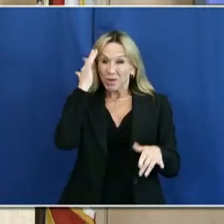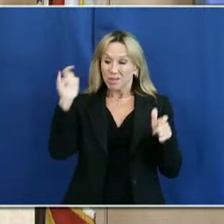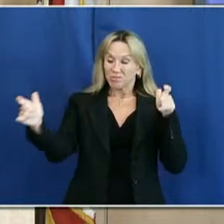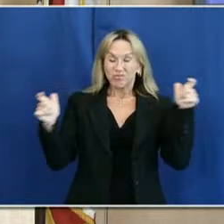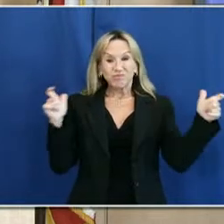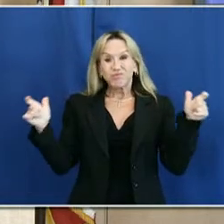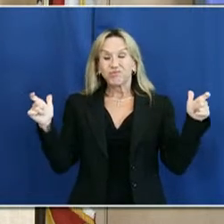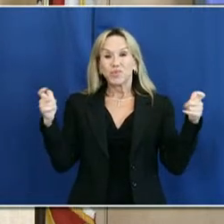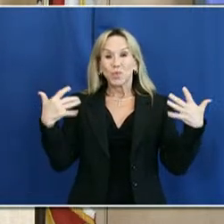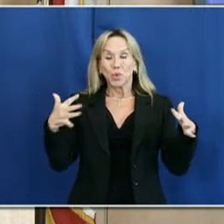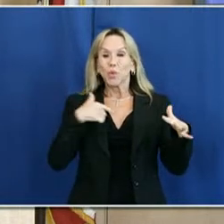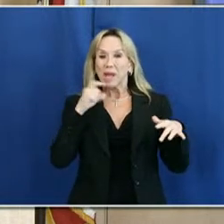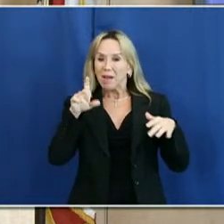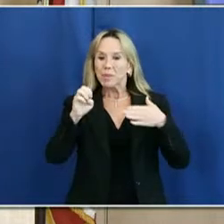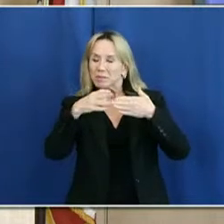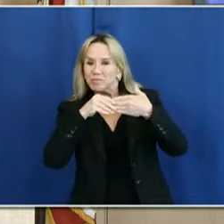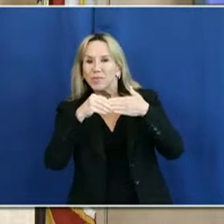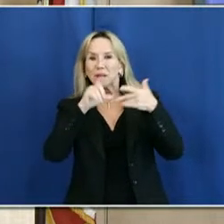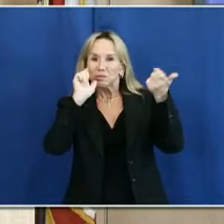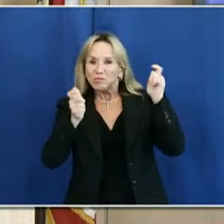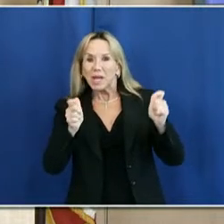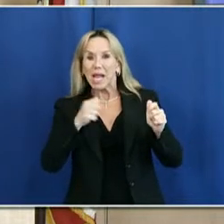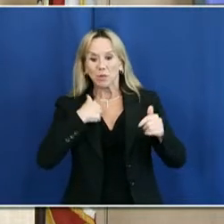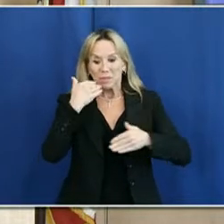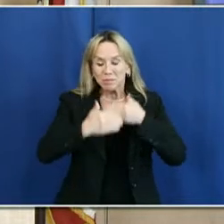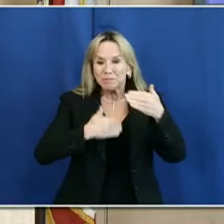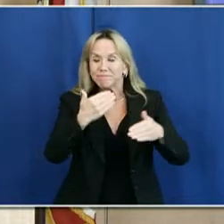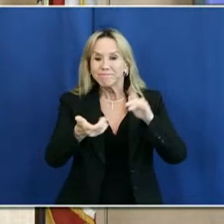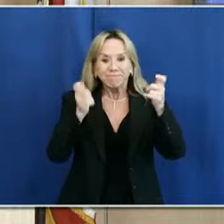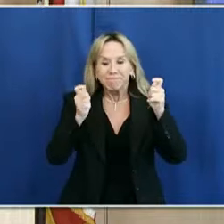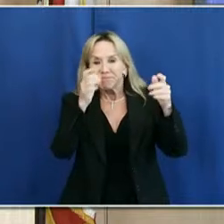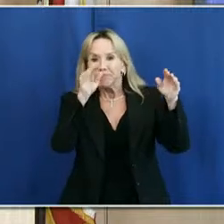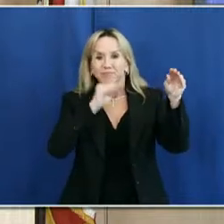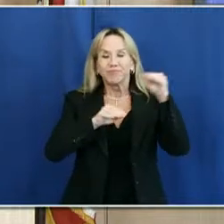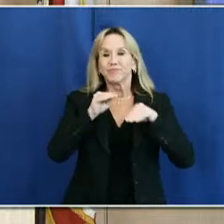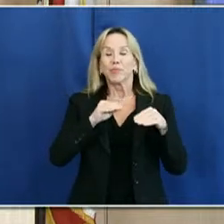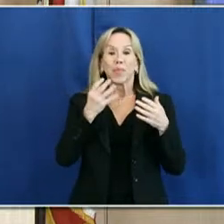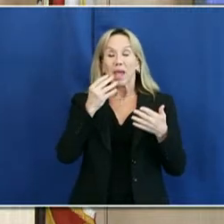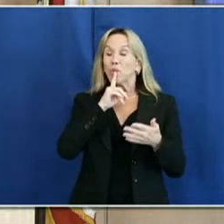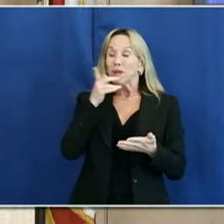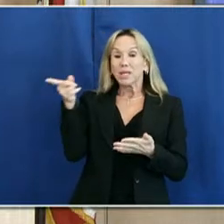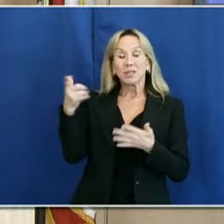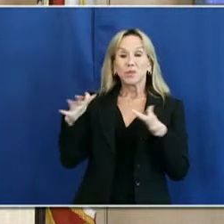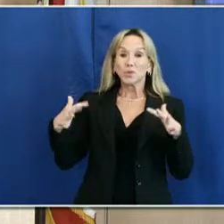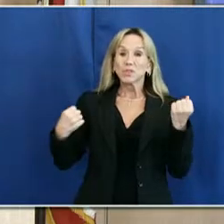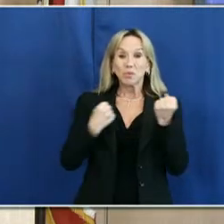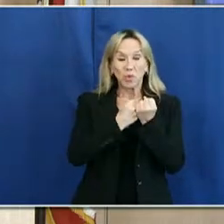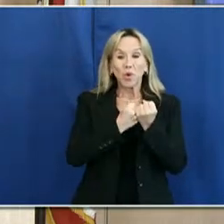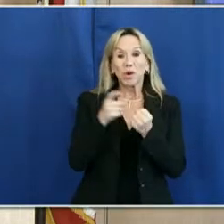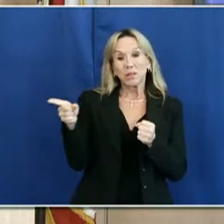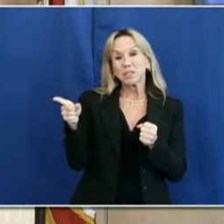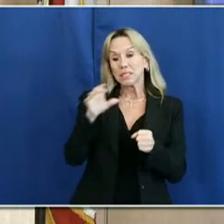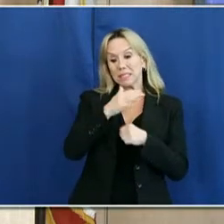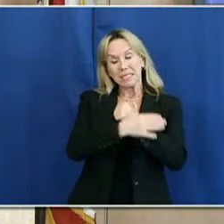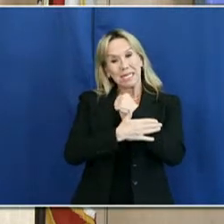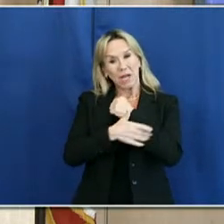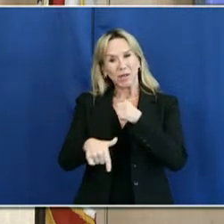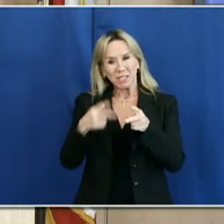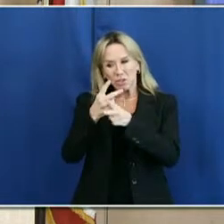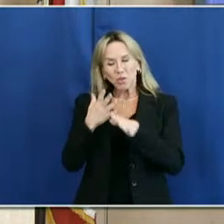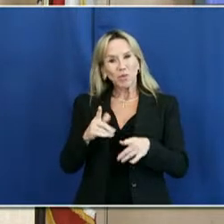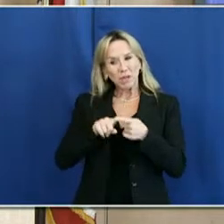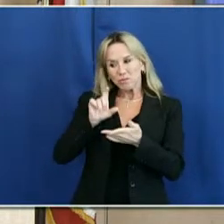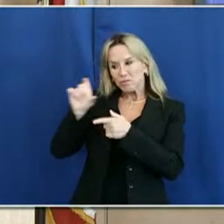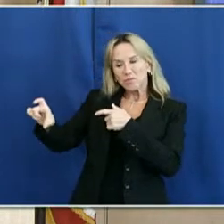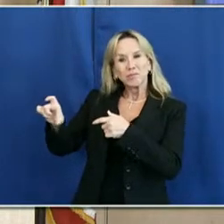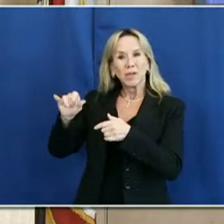and adapt as we go. And that has been made much easier with the support of our County Board of Supervisors, which has allocated funding to make